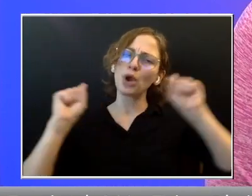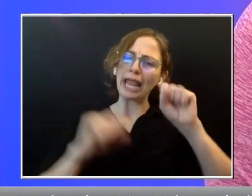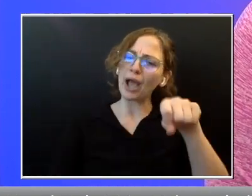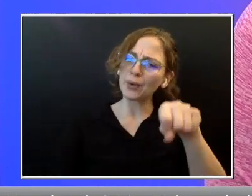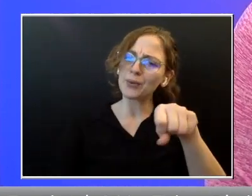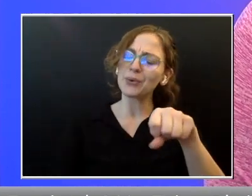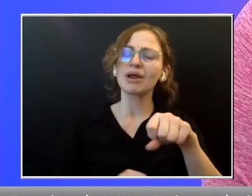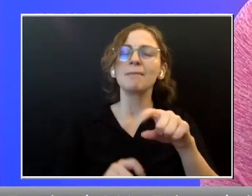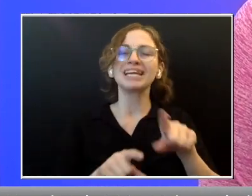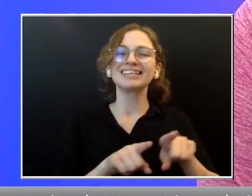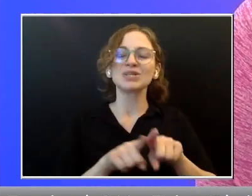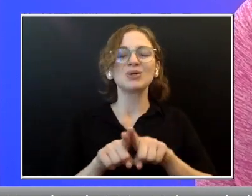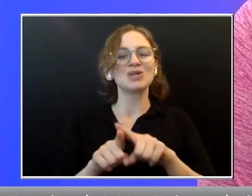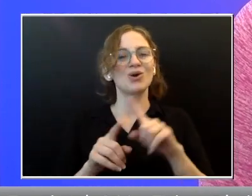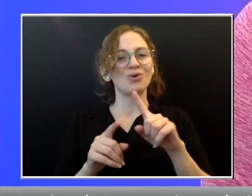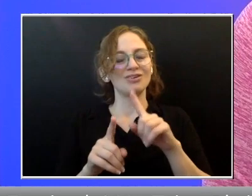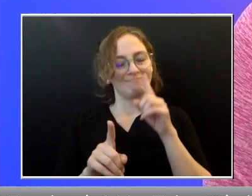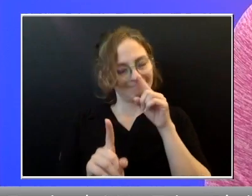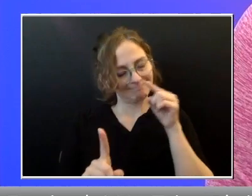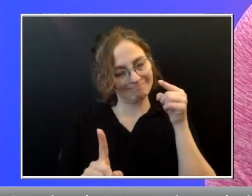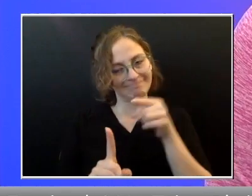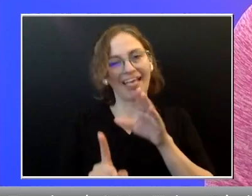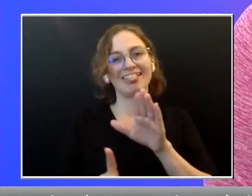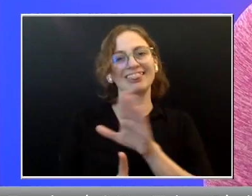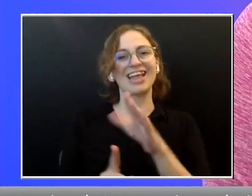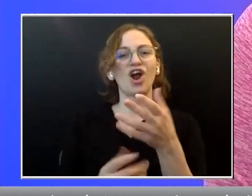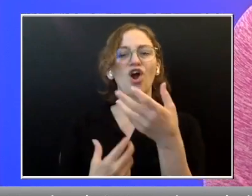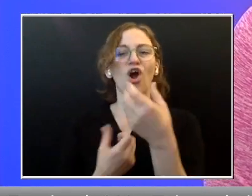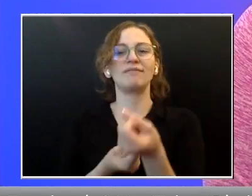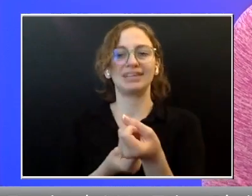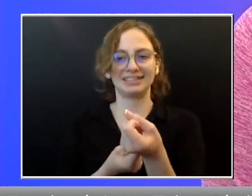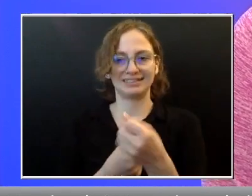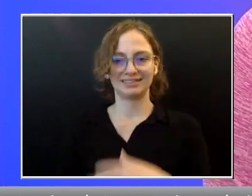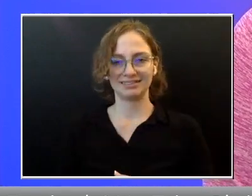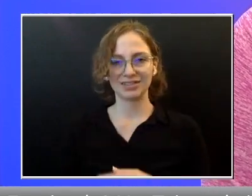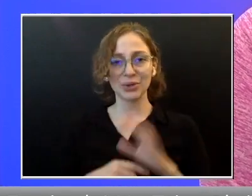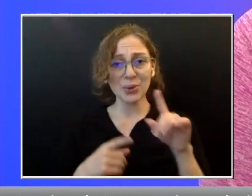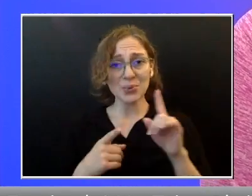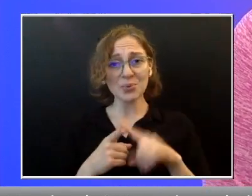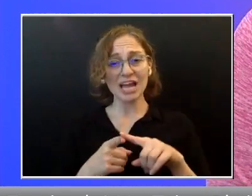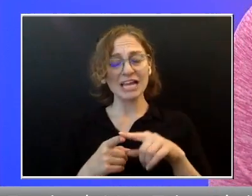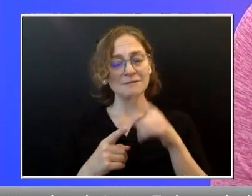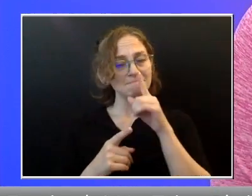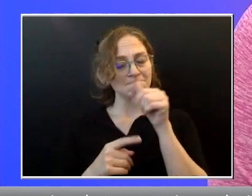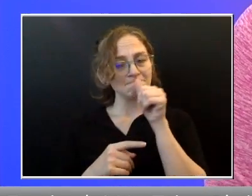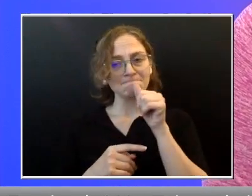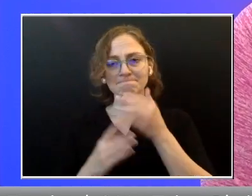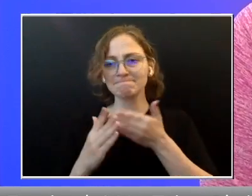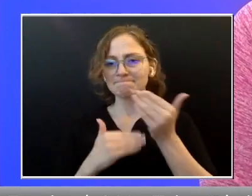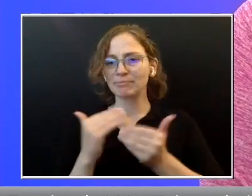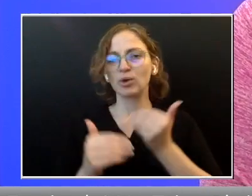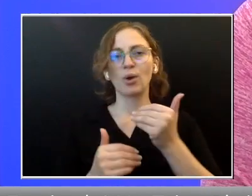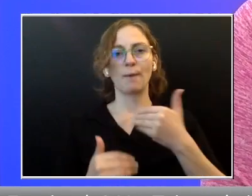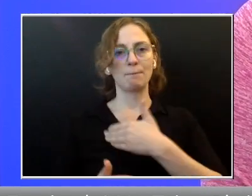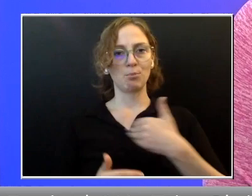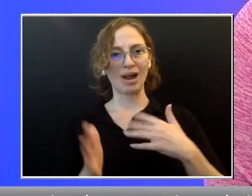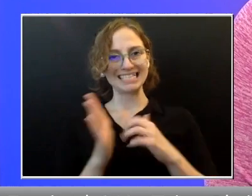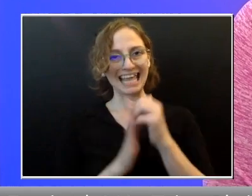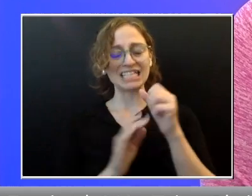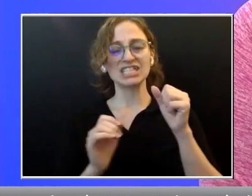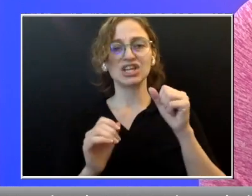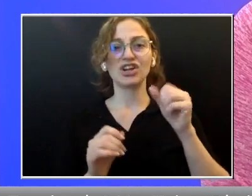confidence. When you are going through breast cancer, you lose your hair, you lose your eyelashes, you